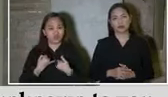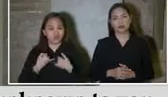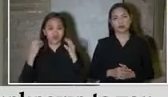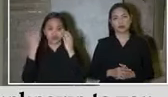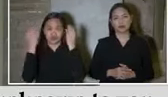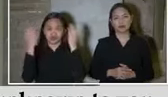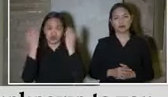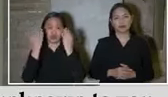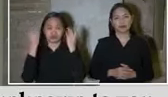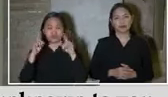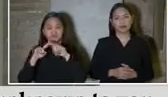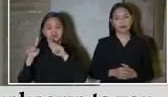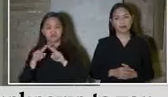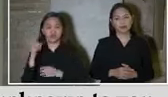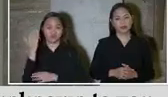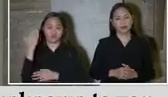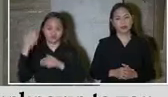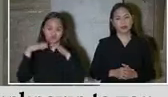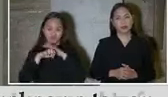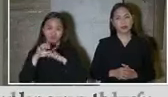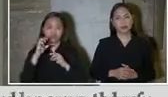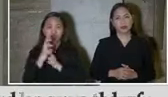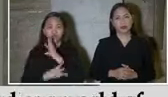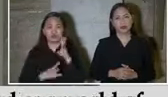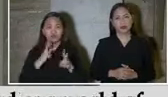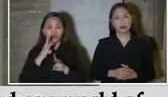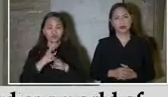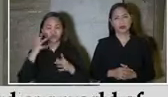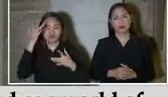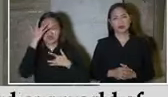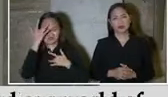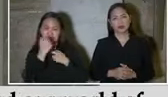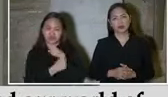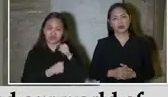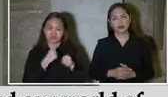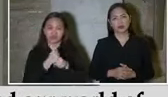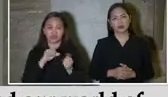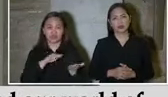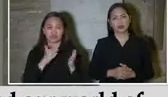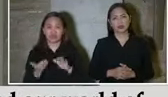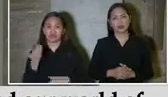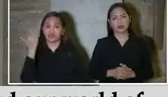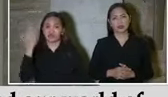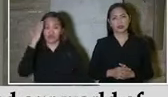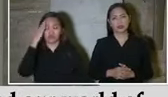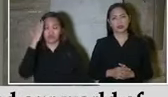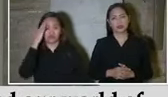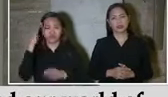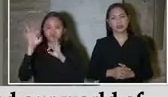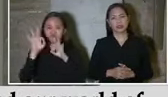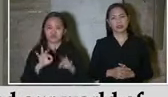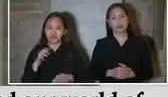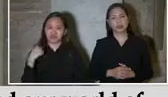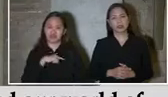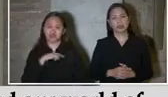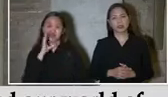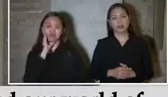you. You entered our world of sickness, suffering, and death, and you know the fears we